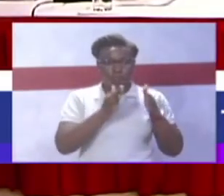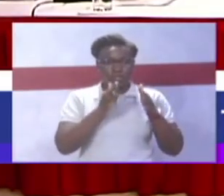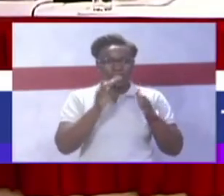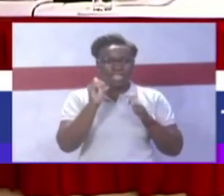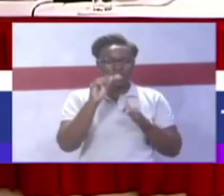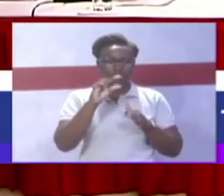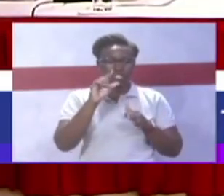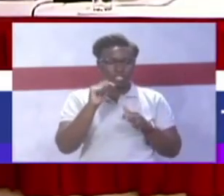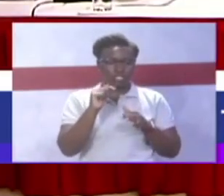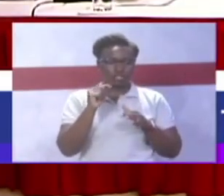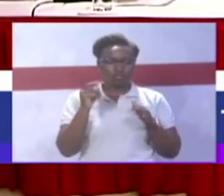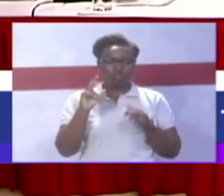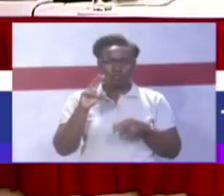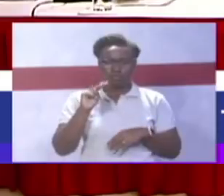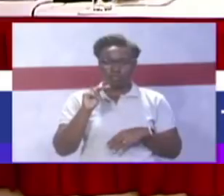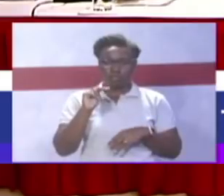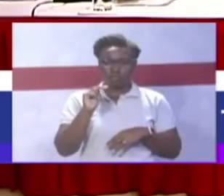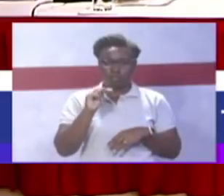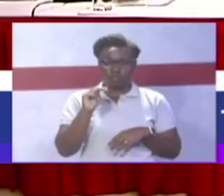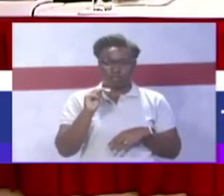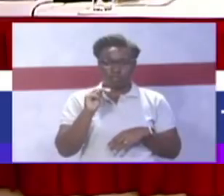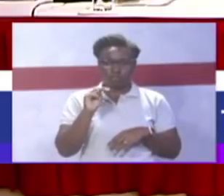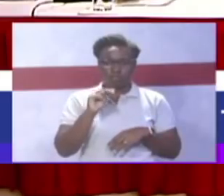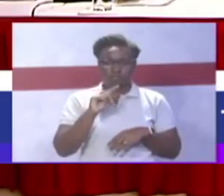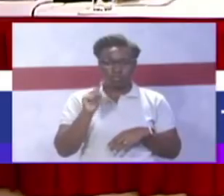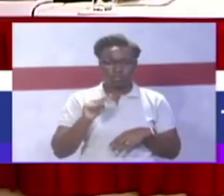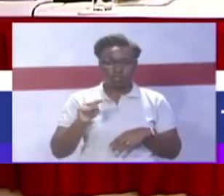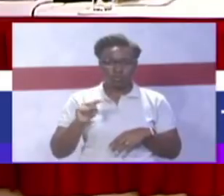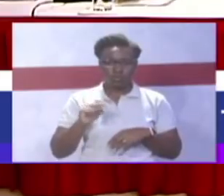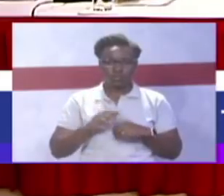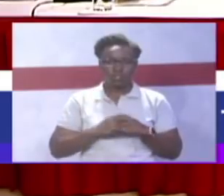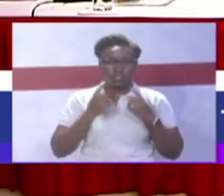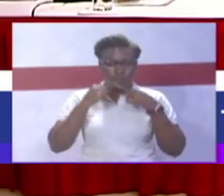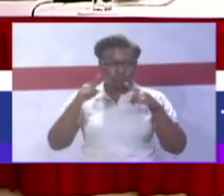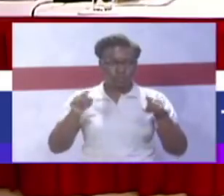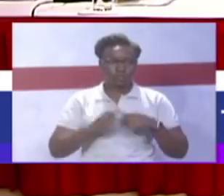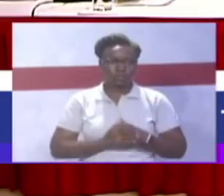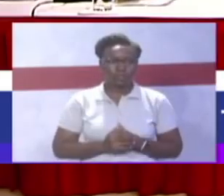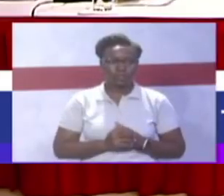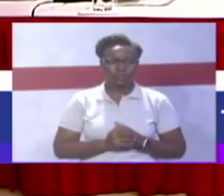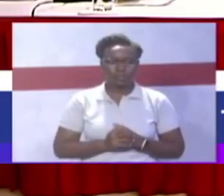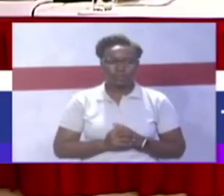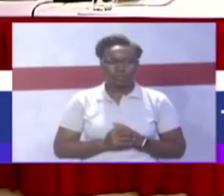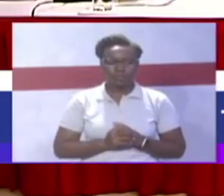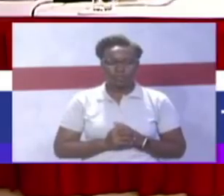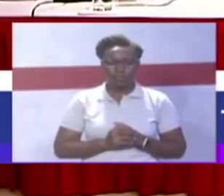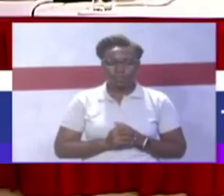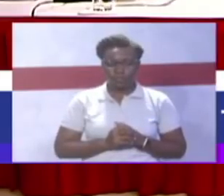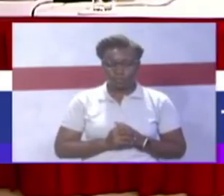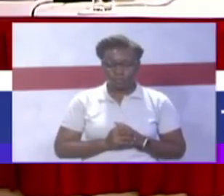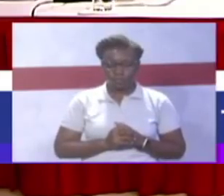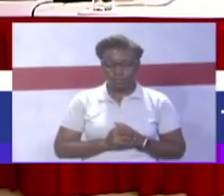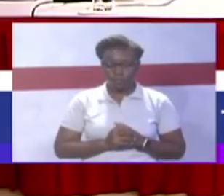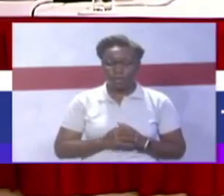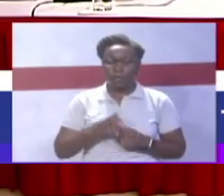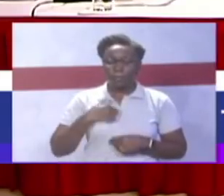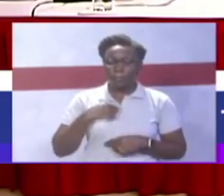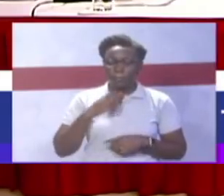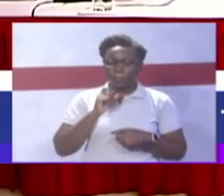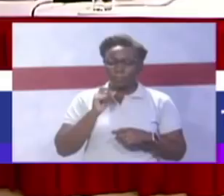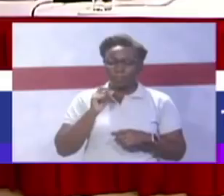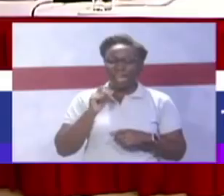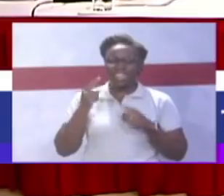morning. Hi, good morning, Priya Bihari, AZP News. I think Rai did ask my question there,